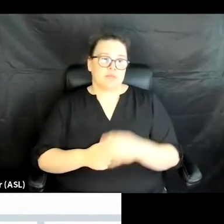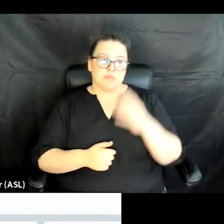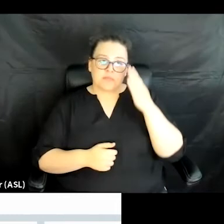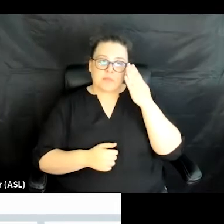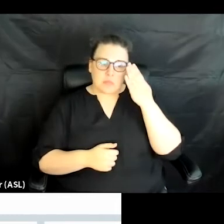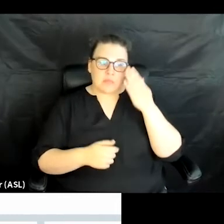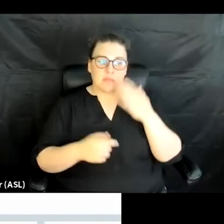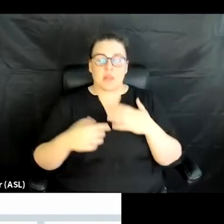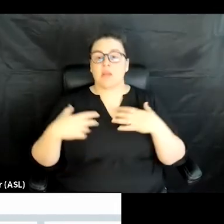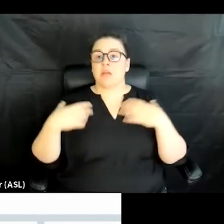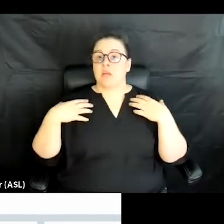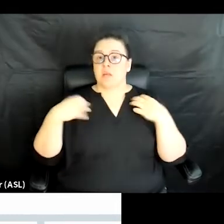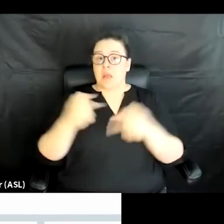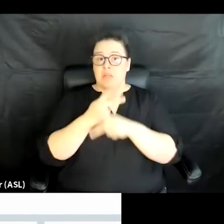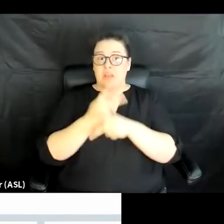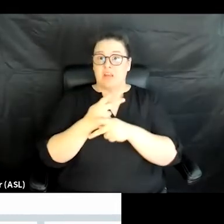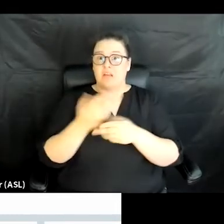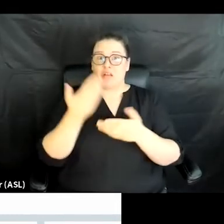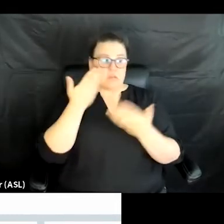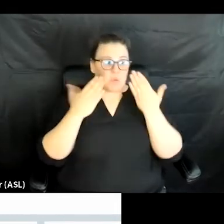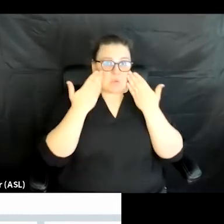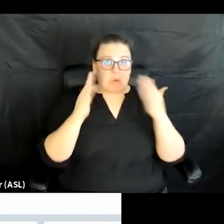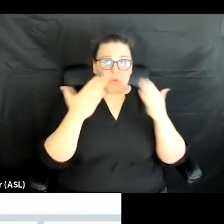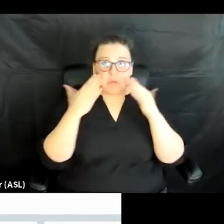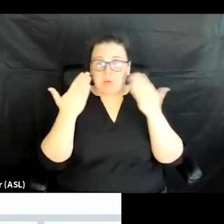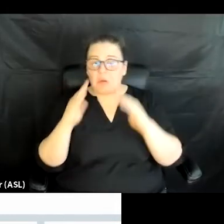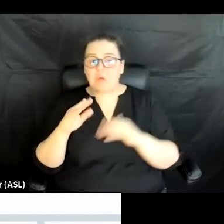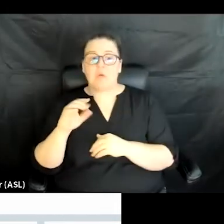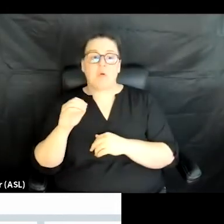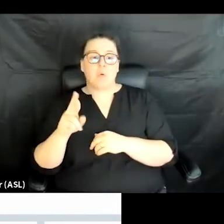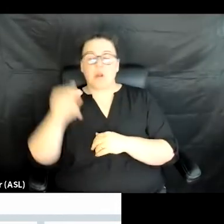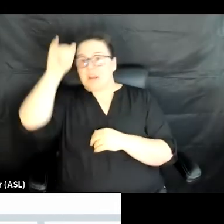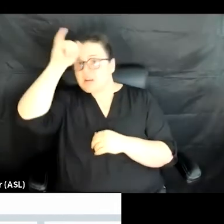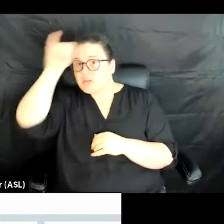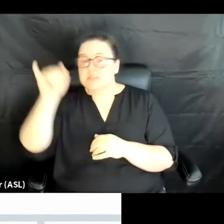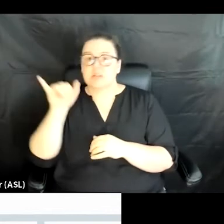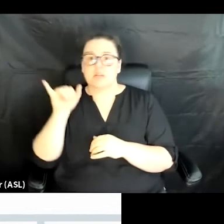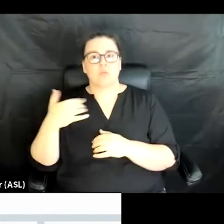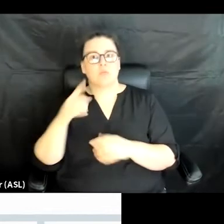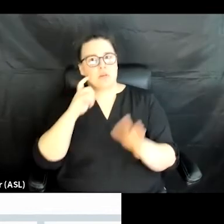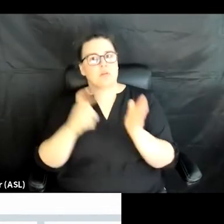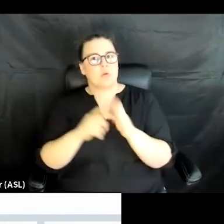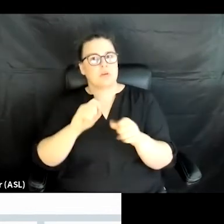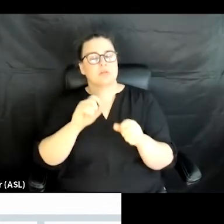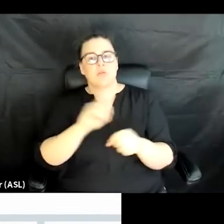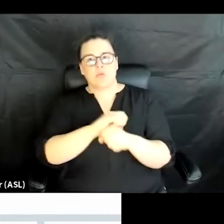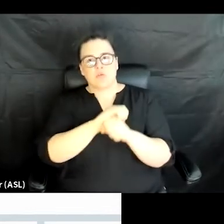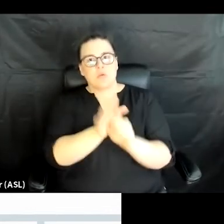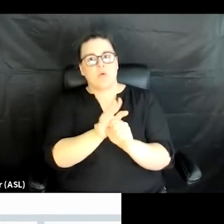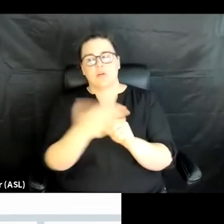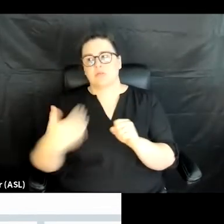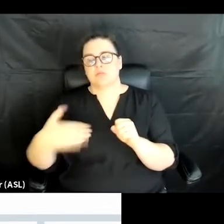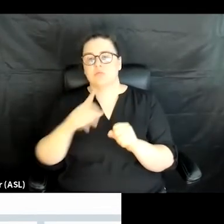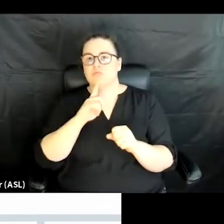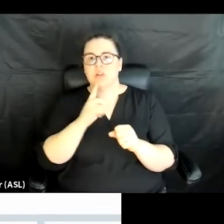and it's been pointed out before that COVID-19 has definitely increased the number of people that are struggling with mental health, the social isolation